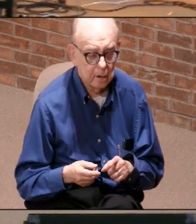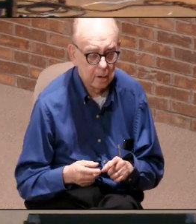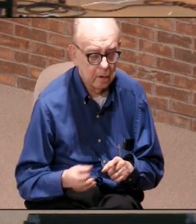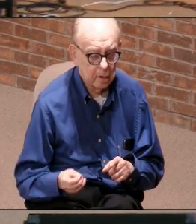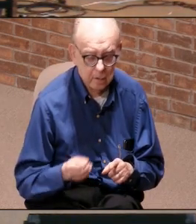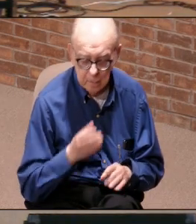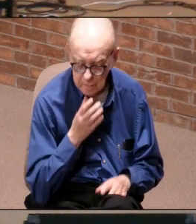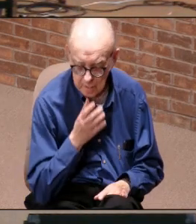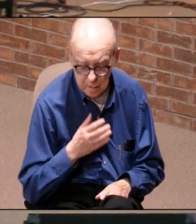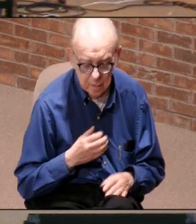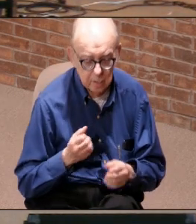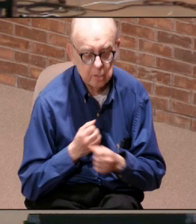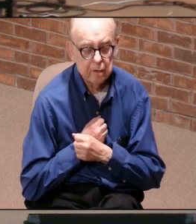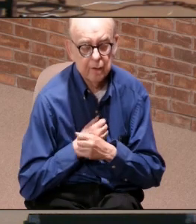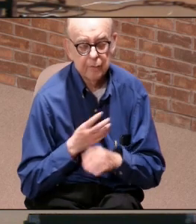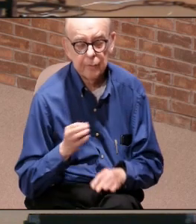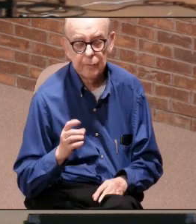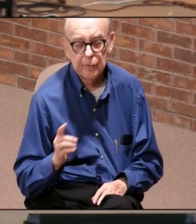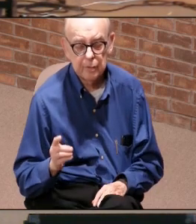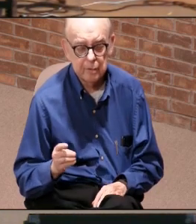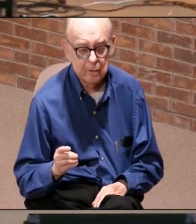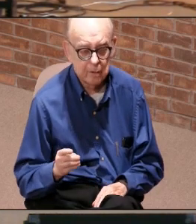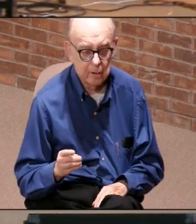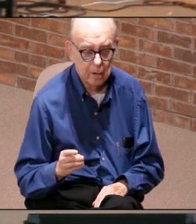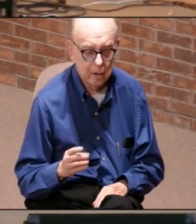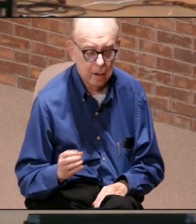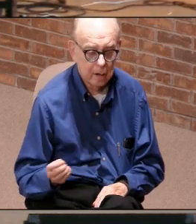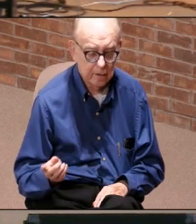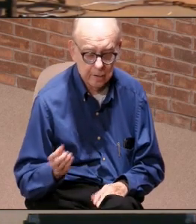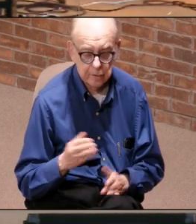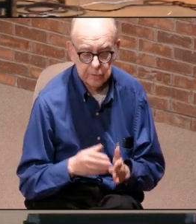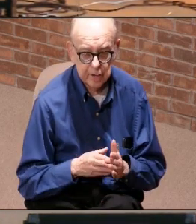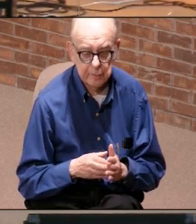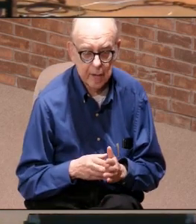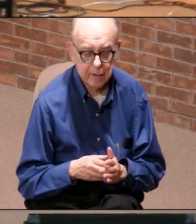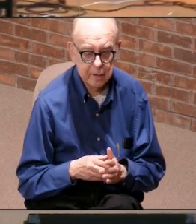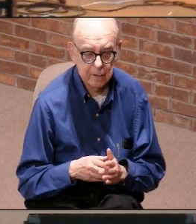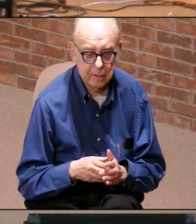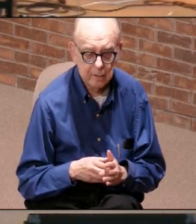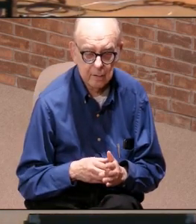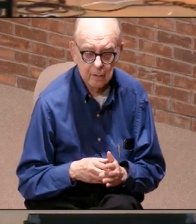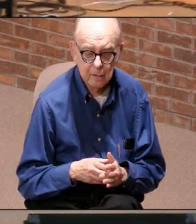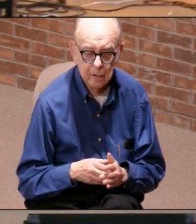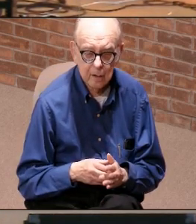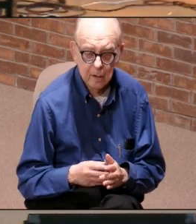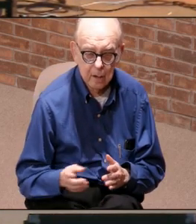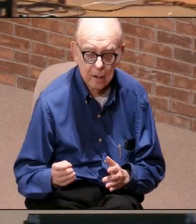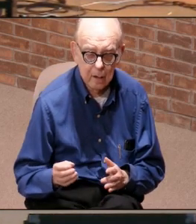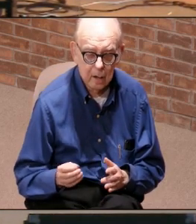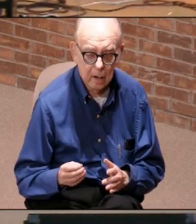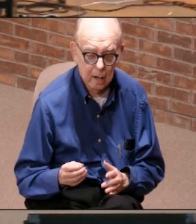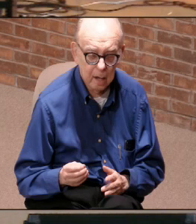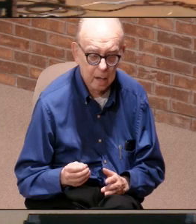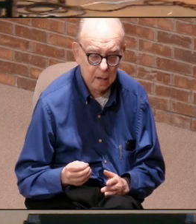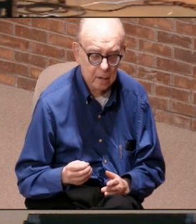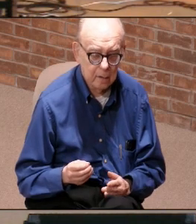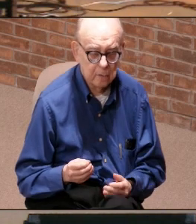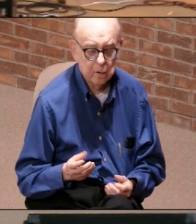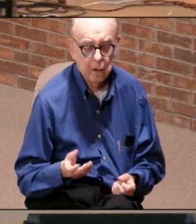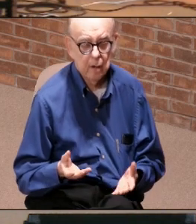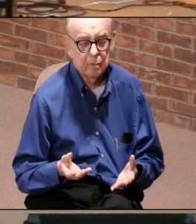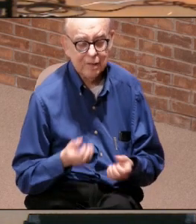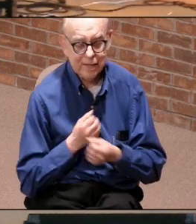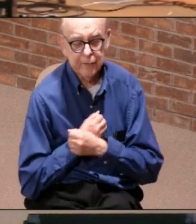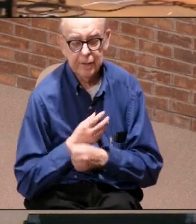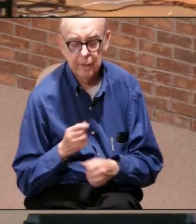And she said she loved the food. So she came back. And through that loving of that